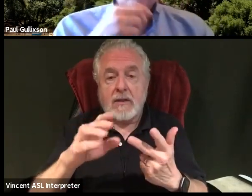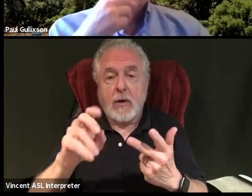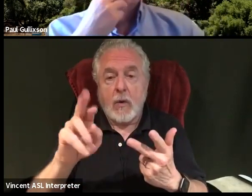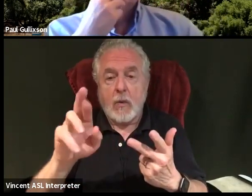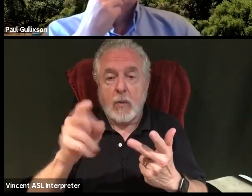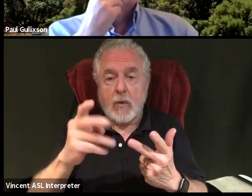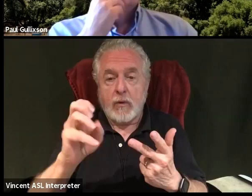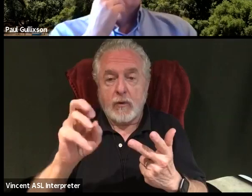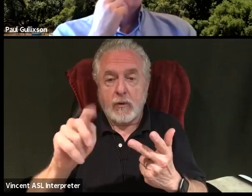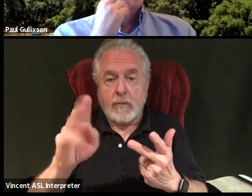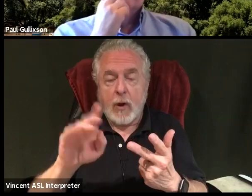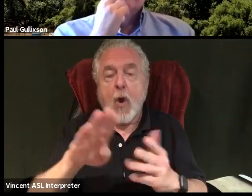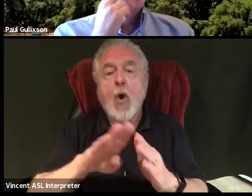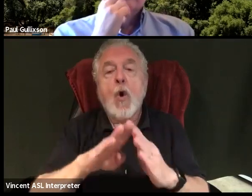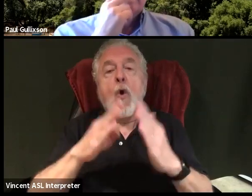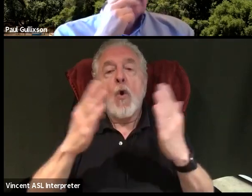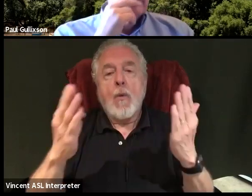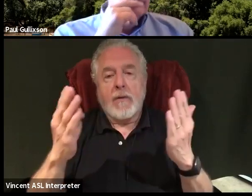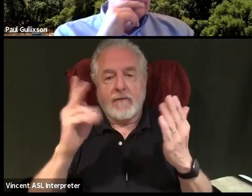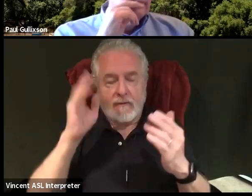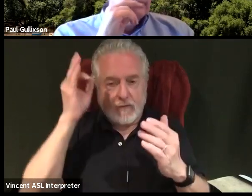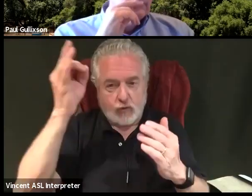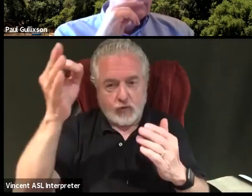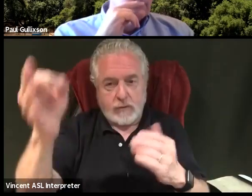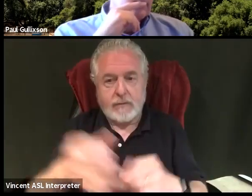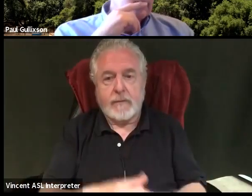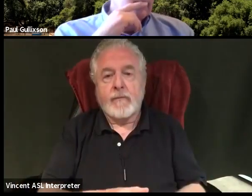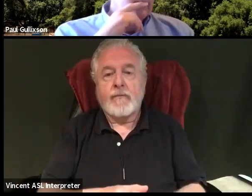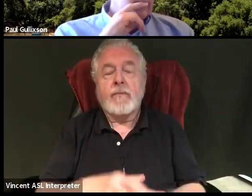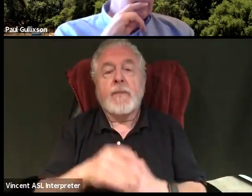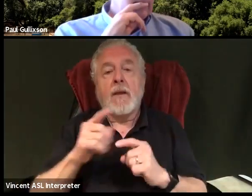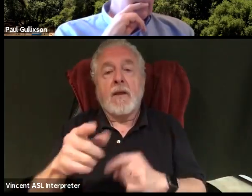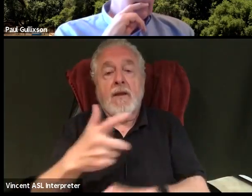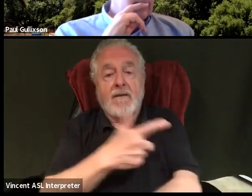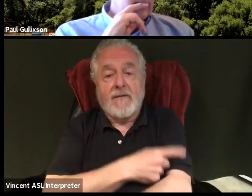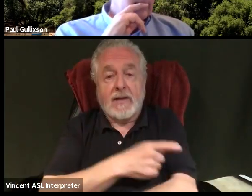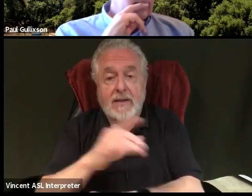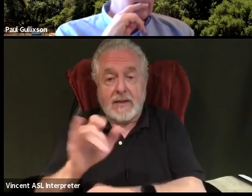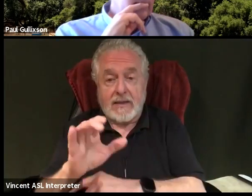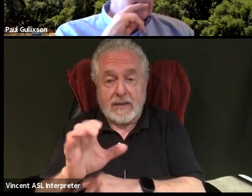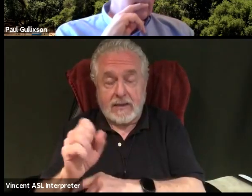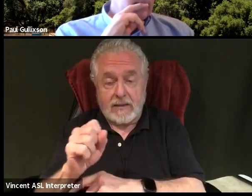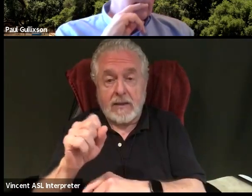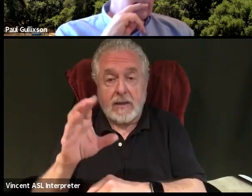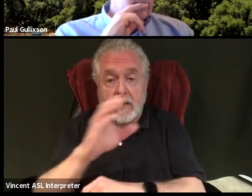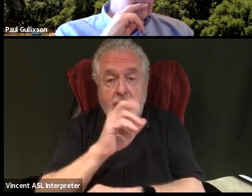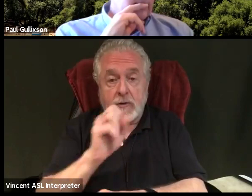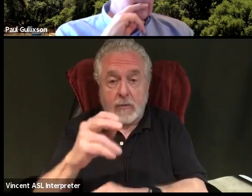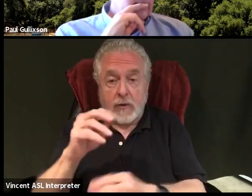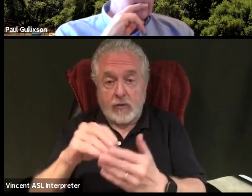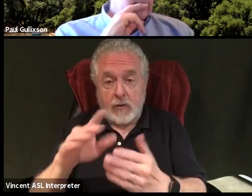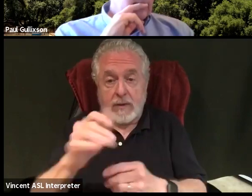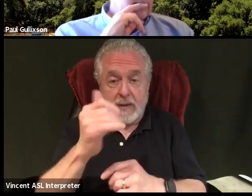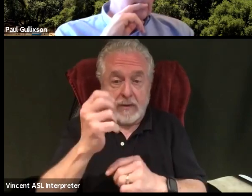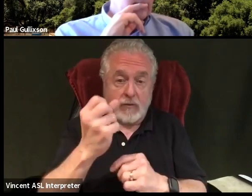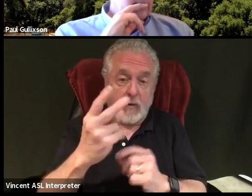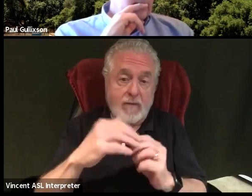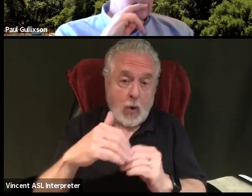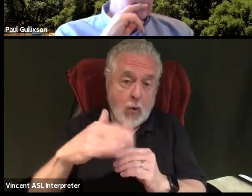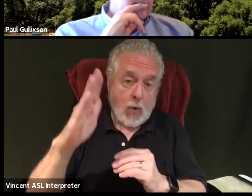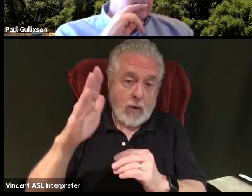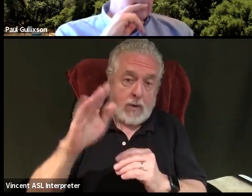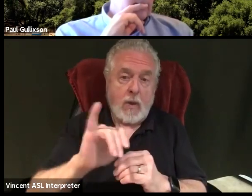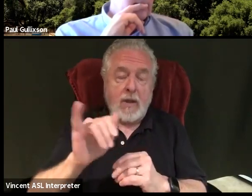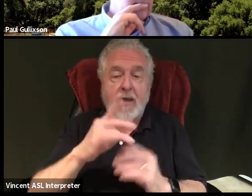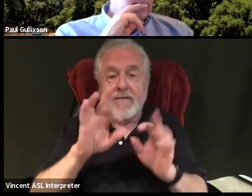Rohnert Park will remain open for the foreseeable future. Meanwhile, vaccination clinics for Sonoma County students ages 12 and older, as